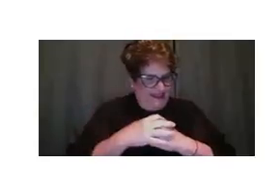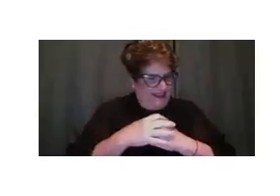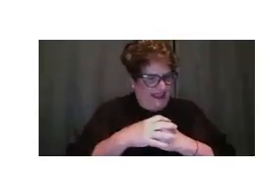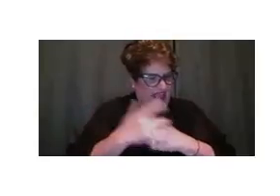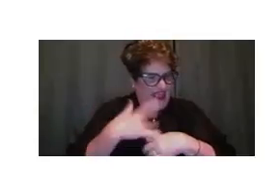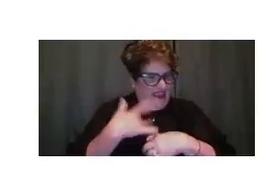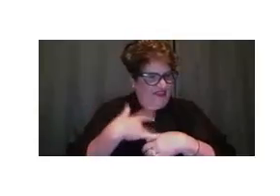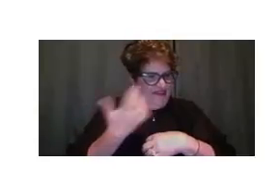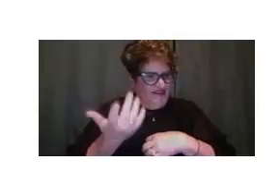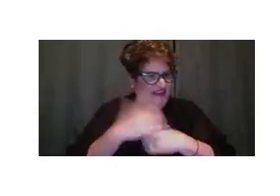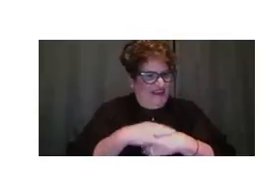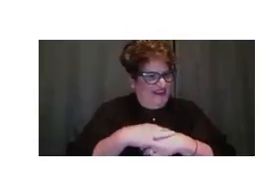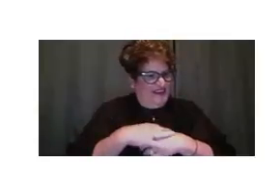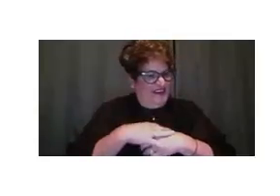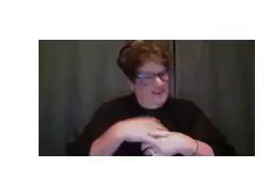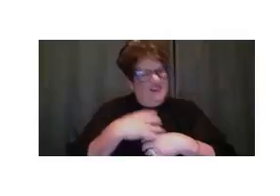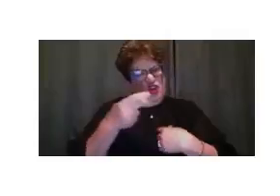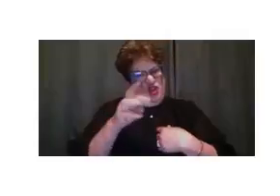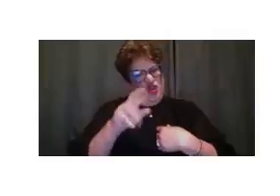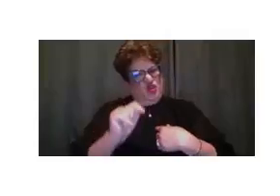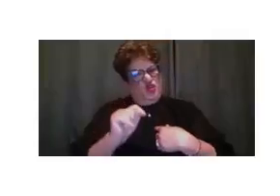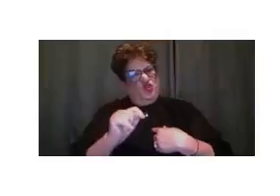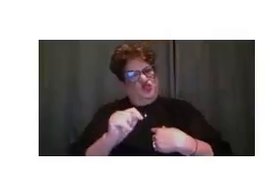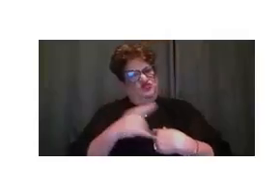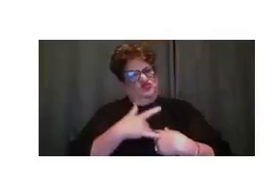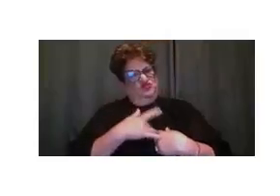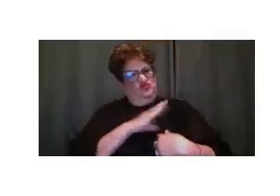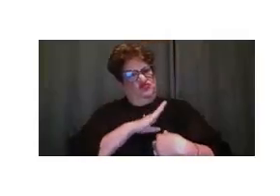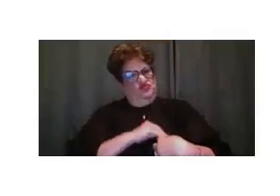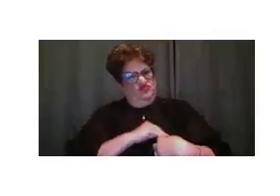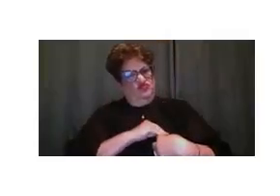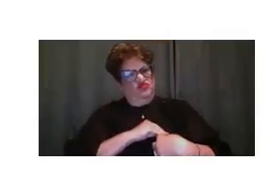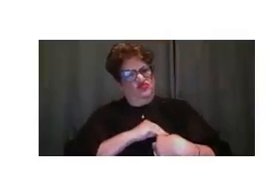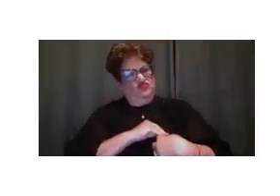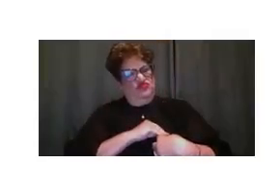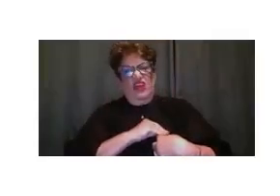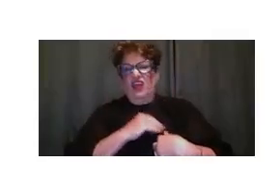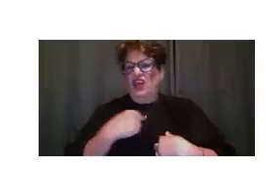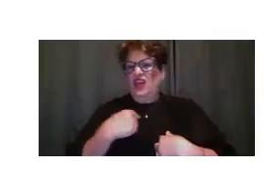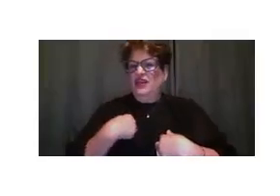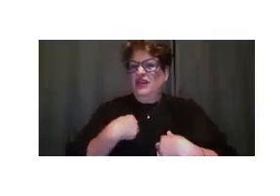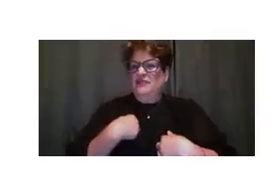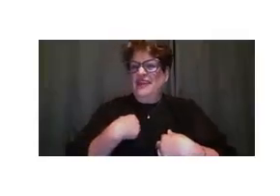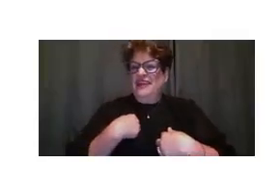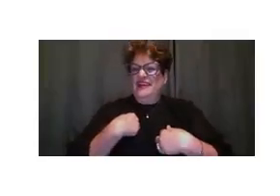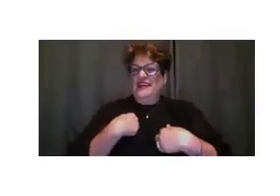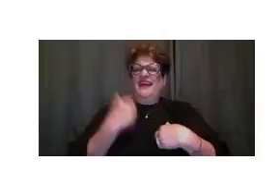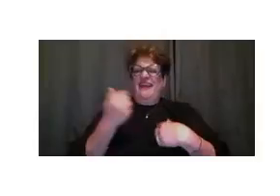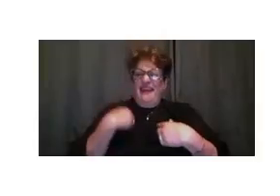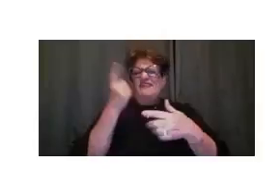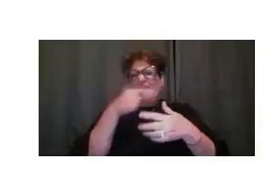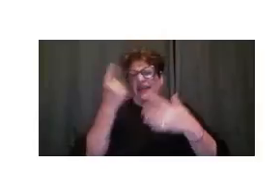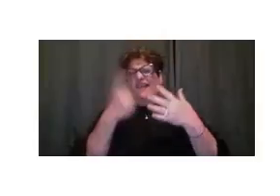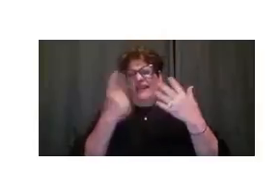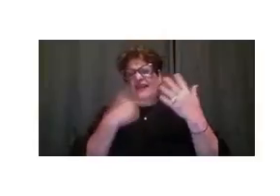kind of hurt my feelings. I'm dealing with all this other